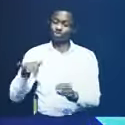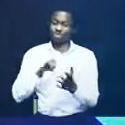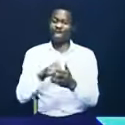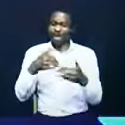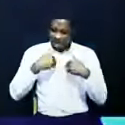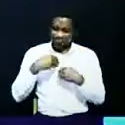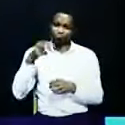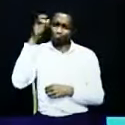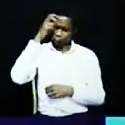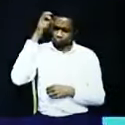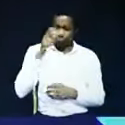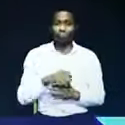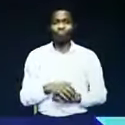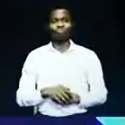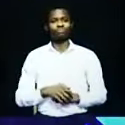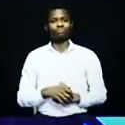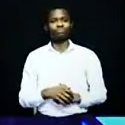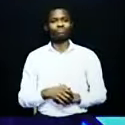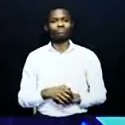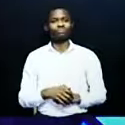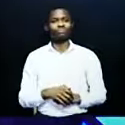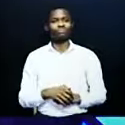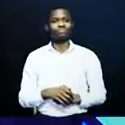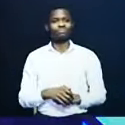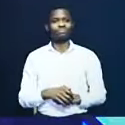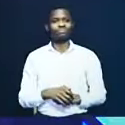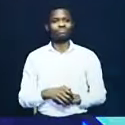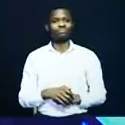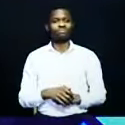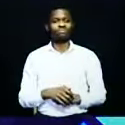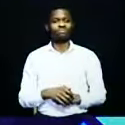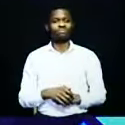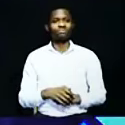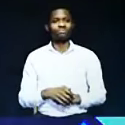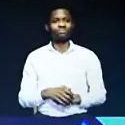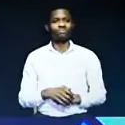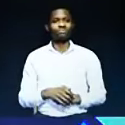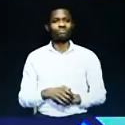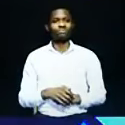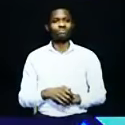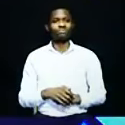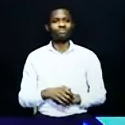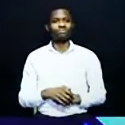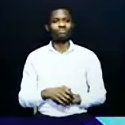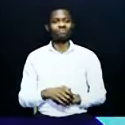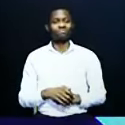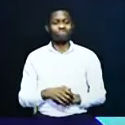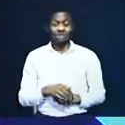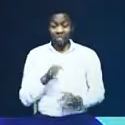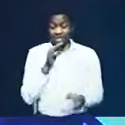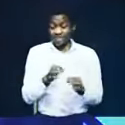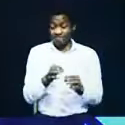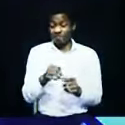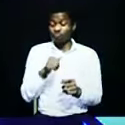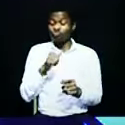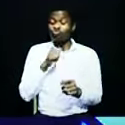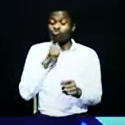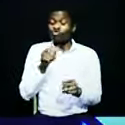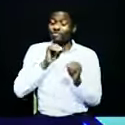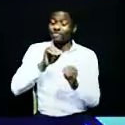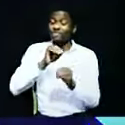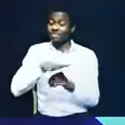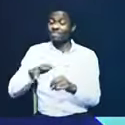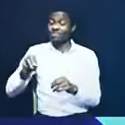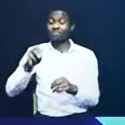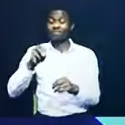Otherwise, every evil they do, they will say that it is a weakness, and then they will have laws to protect that kind of weakness. And yes, sir, boni